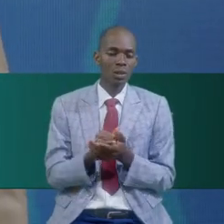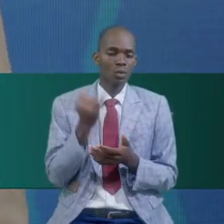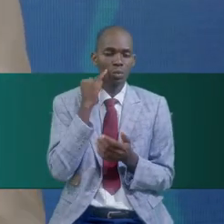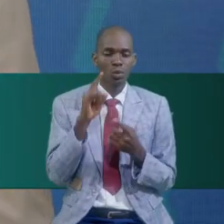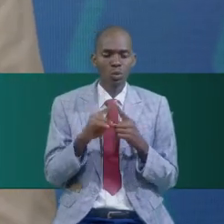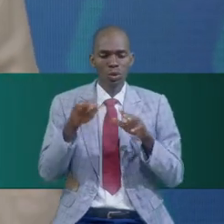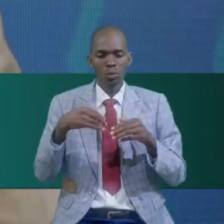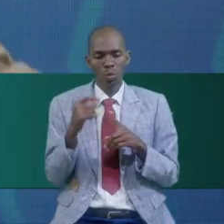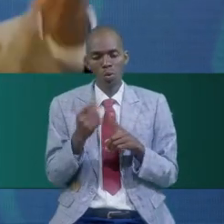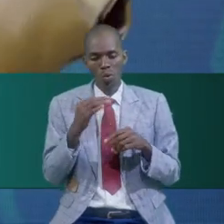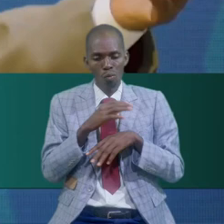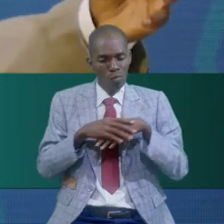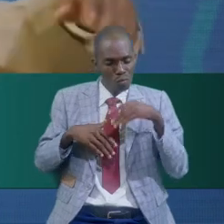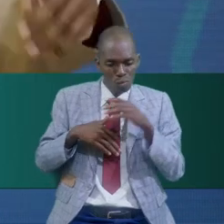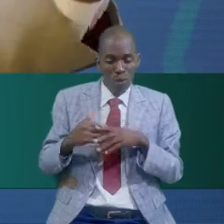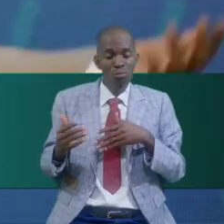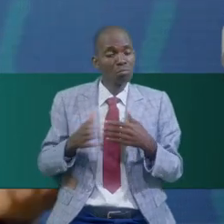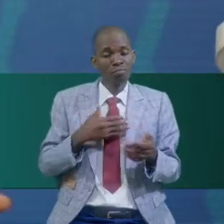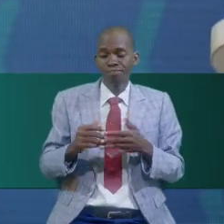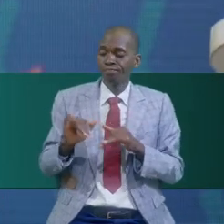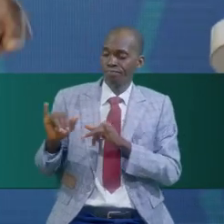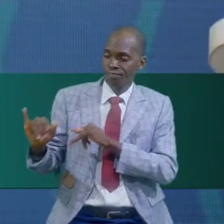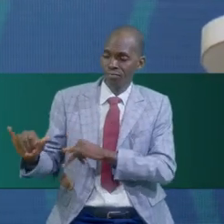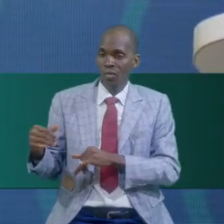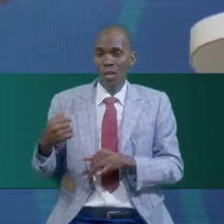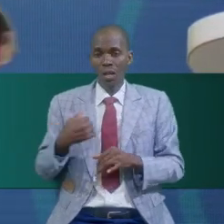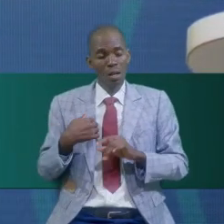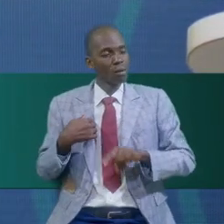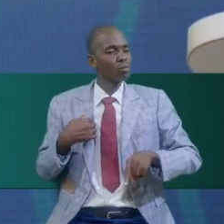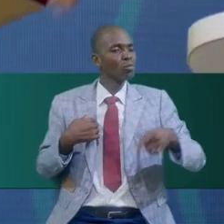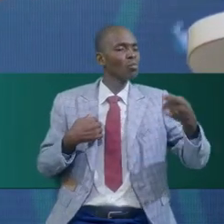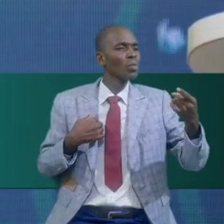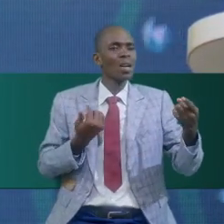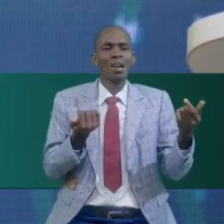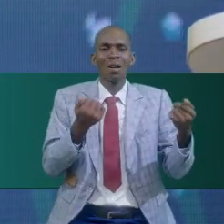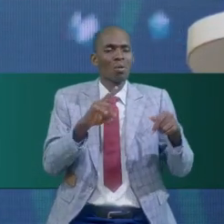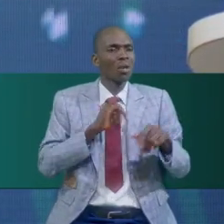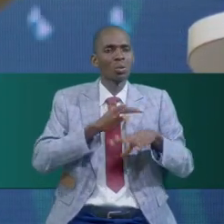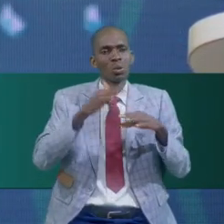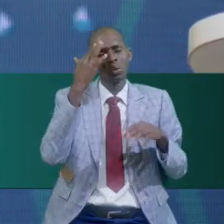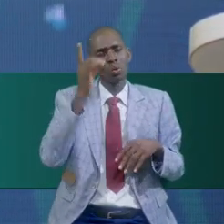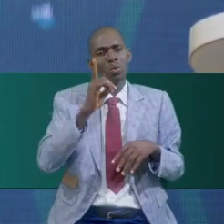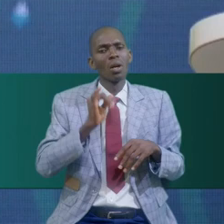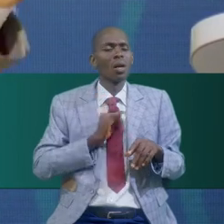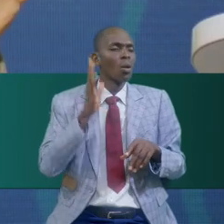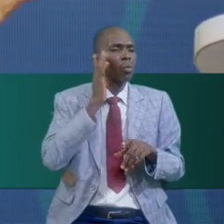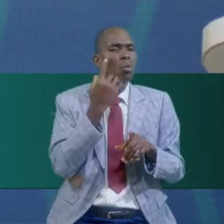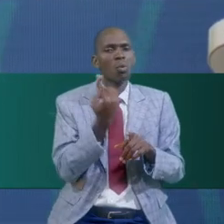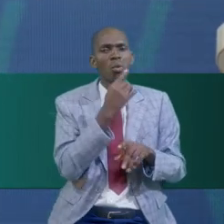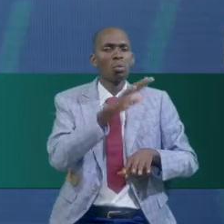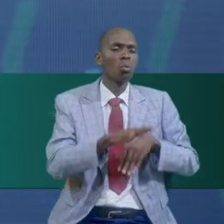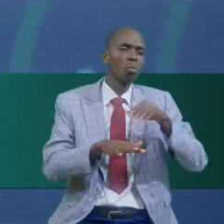that one there. I'm going, I don't know where. I'm just going to keep on walking and walking into the wilderness until